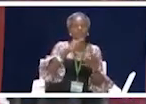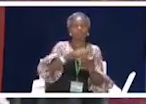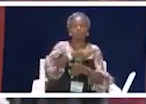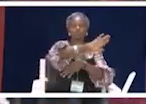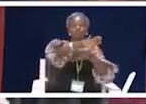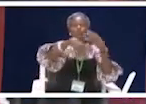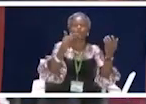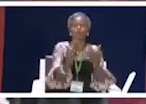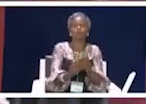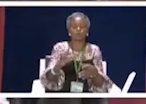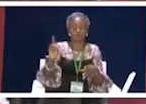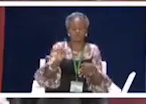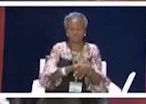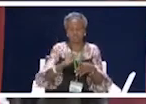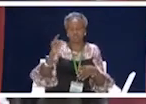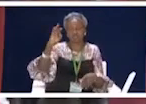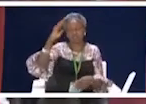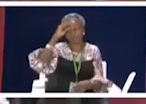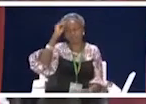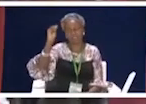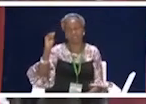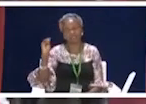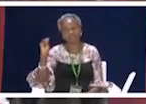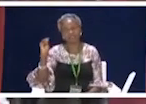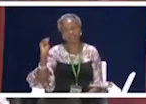whole duty of man.